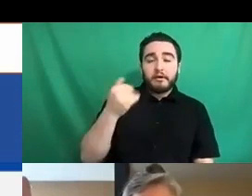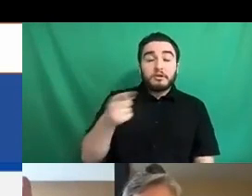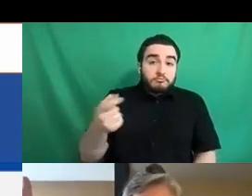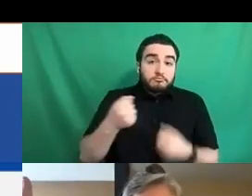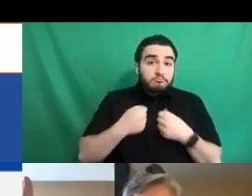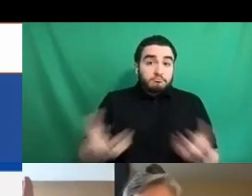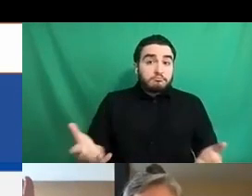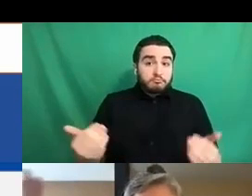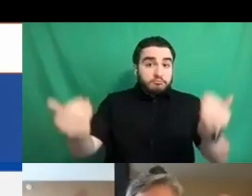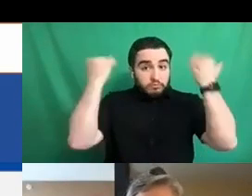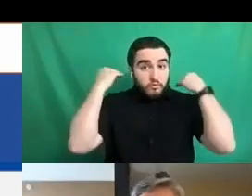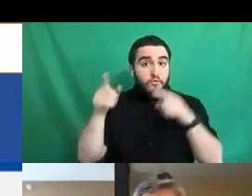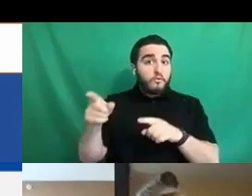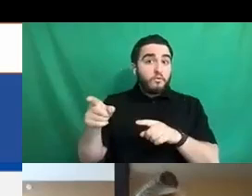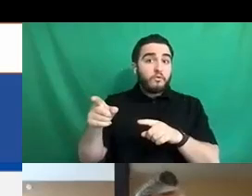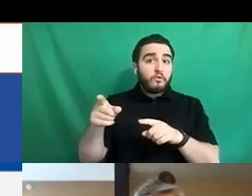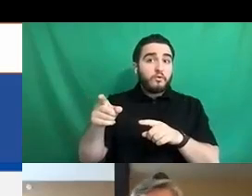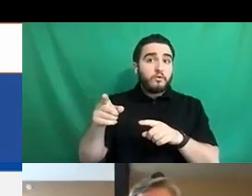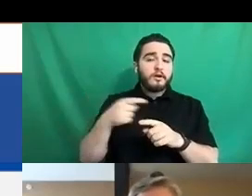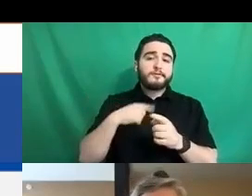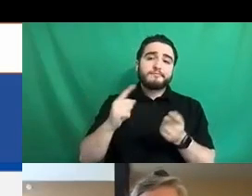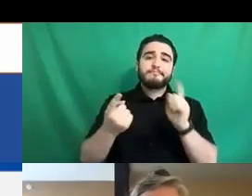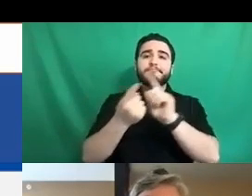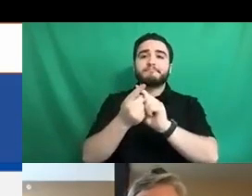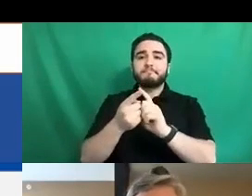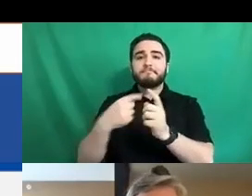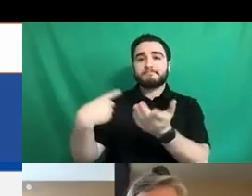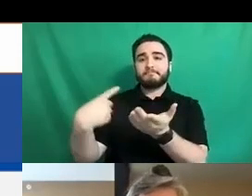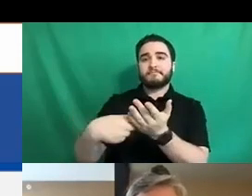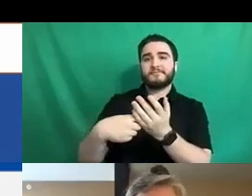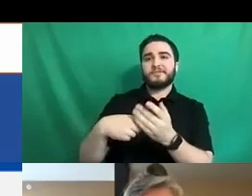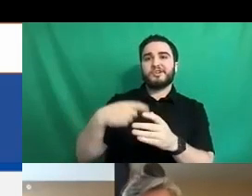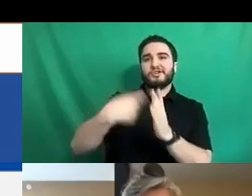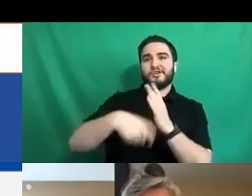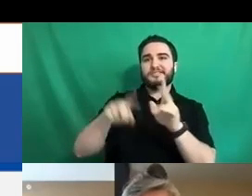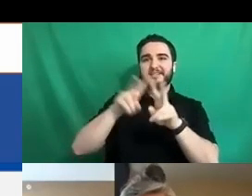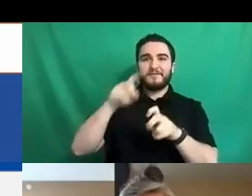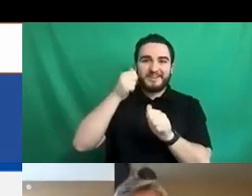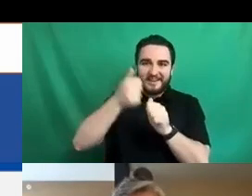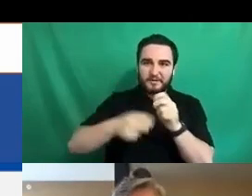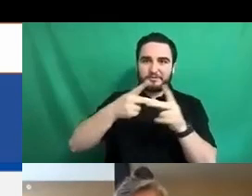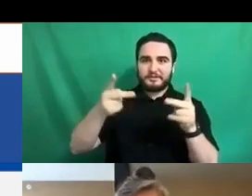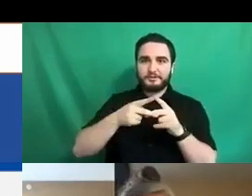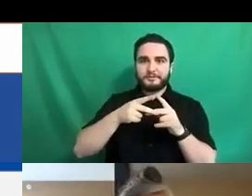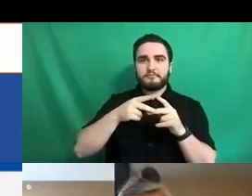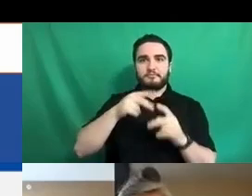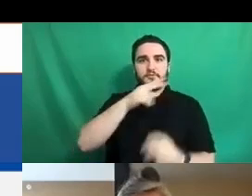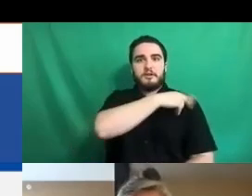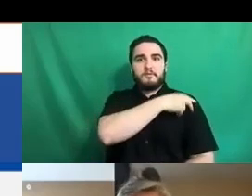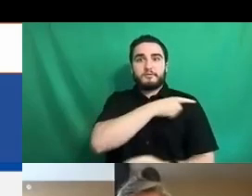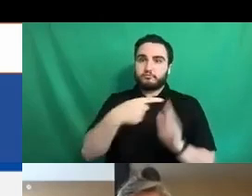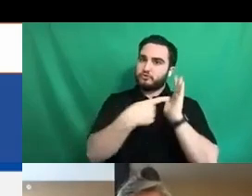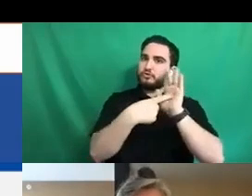She's overwhelmed. I come with cost analysis for every position in the hospital that shows the math about what's